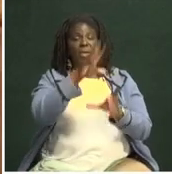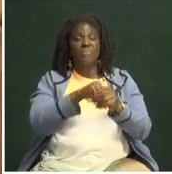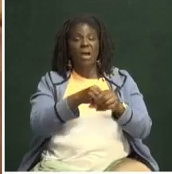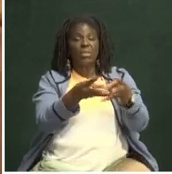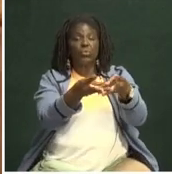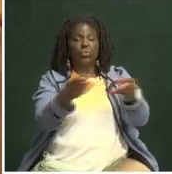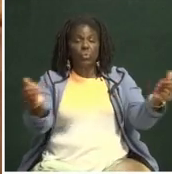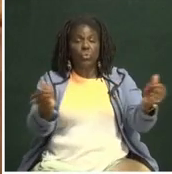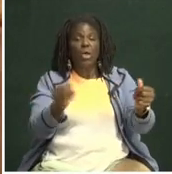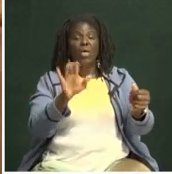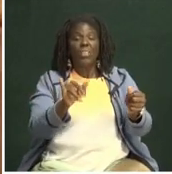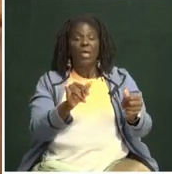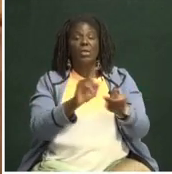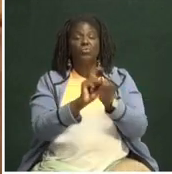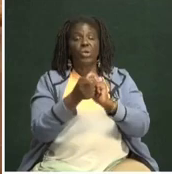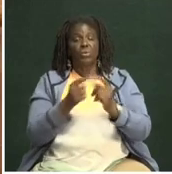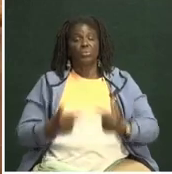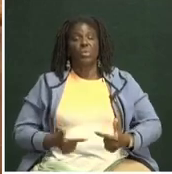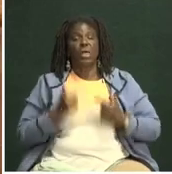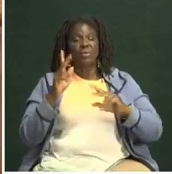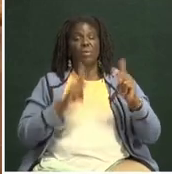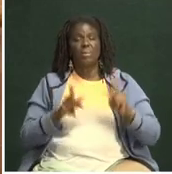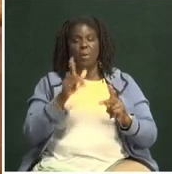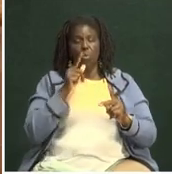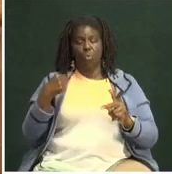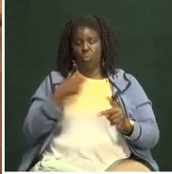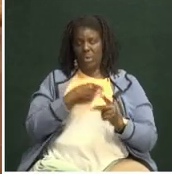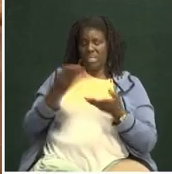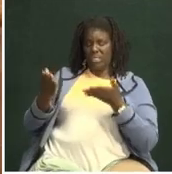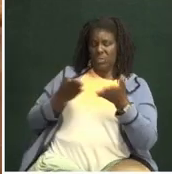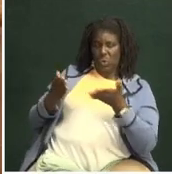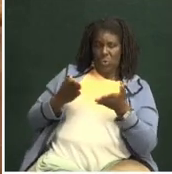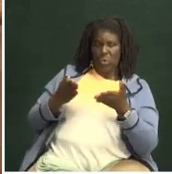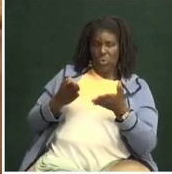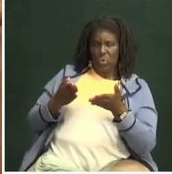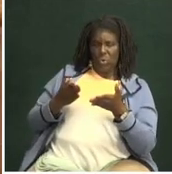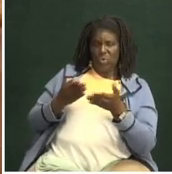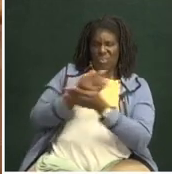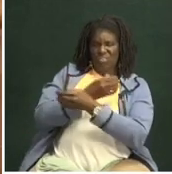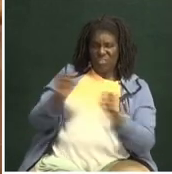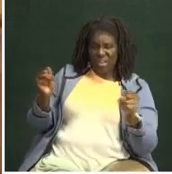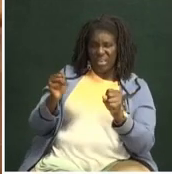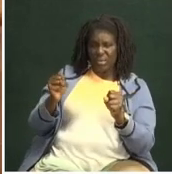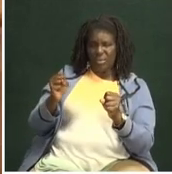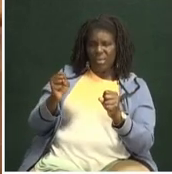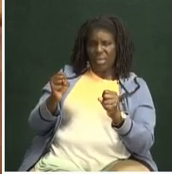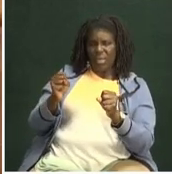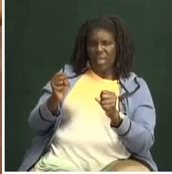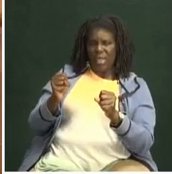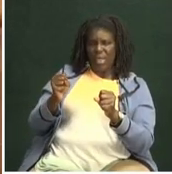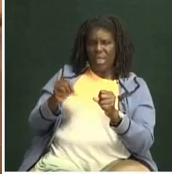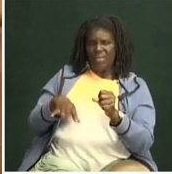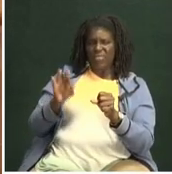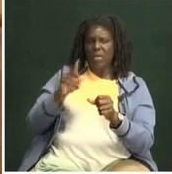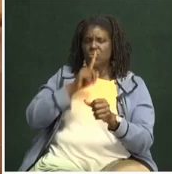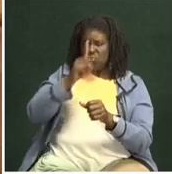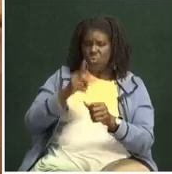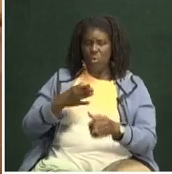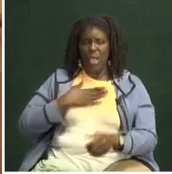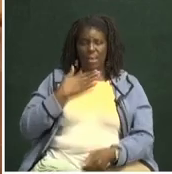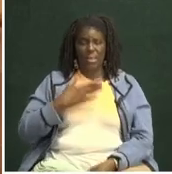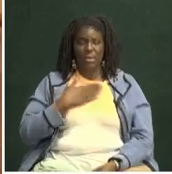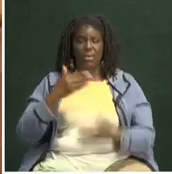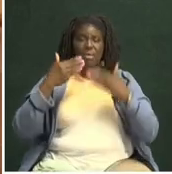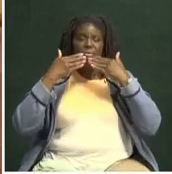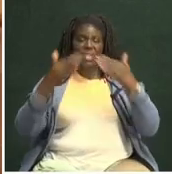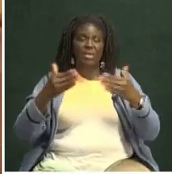that seek to transform the lives of those we serve for prosperity, freedom, and the pursuit of true happiness.